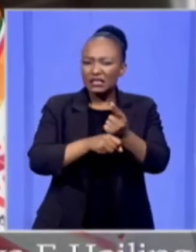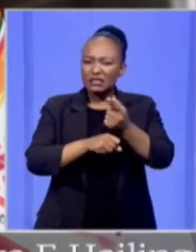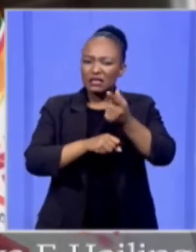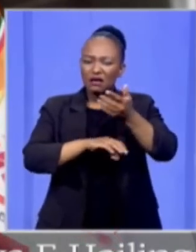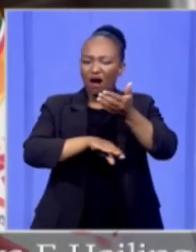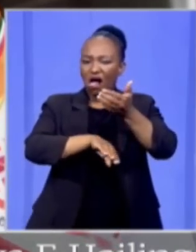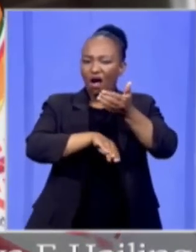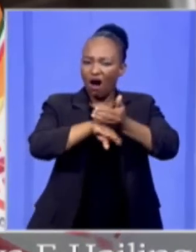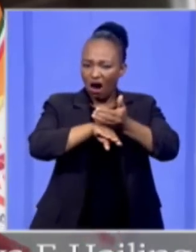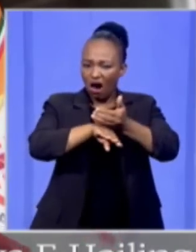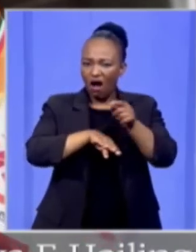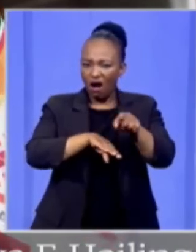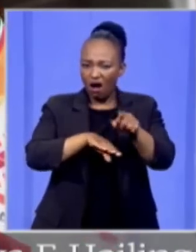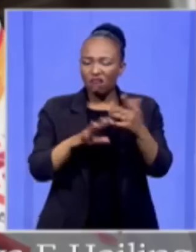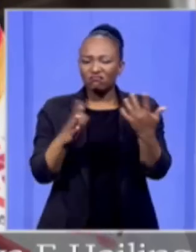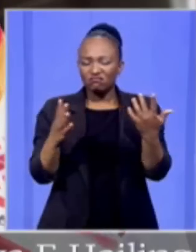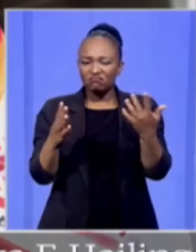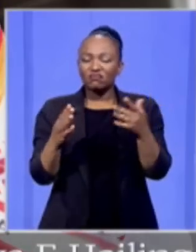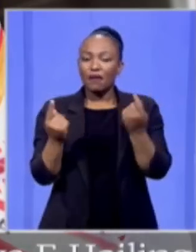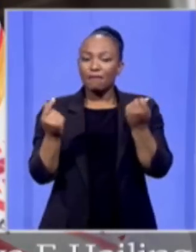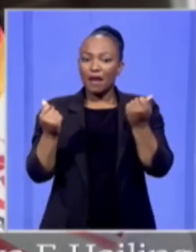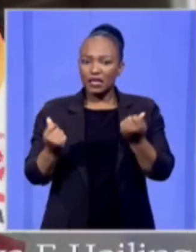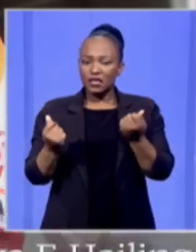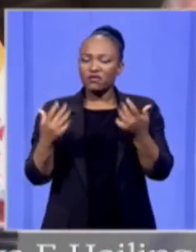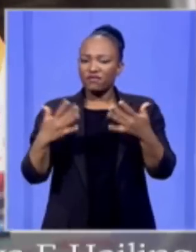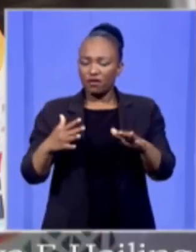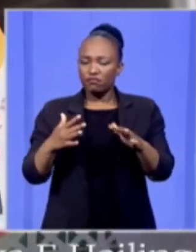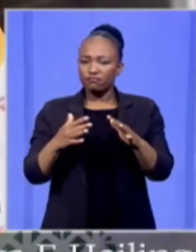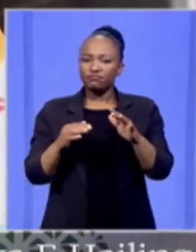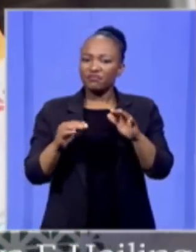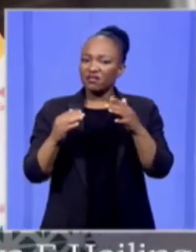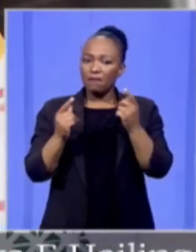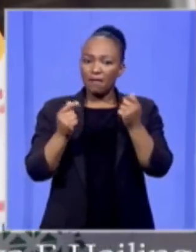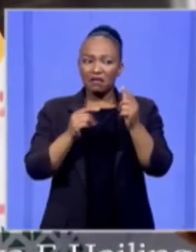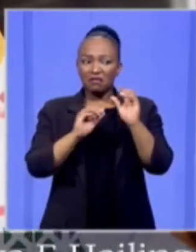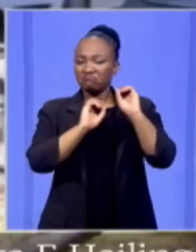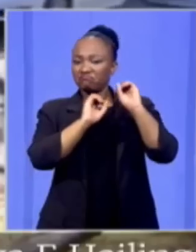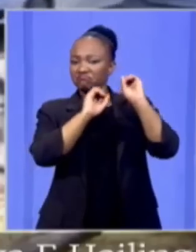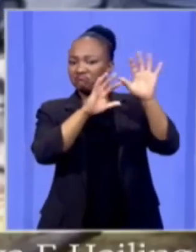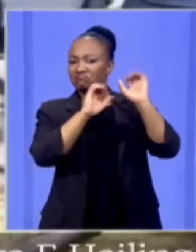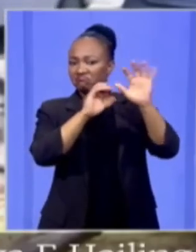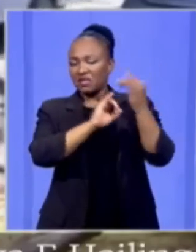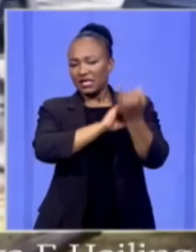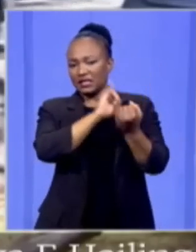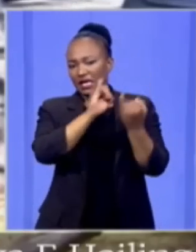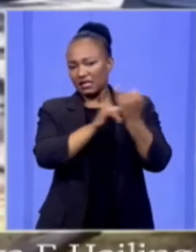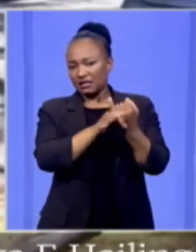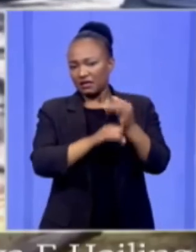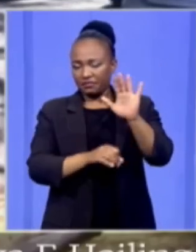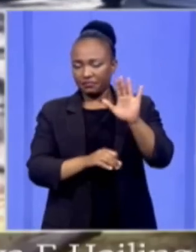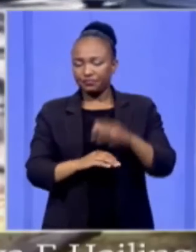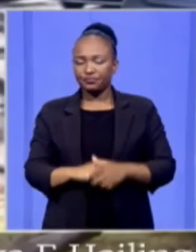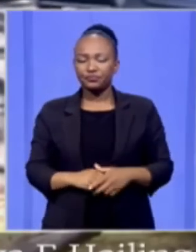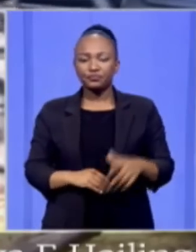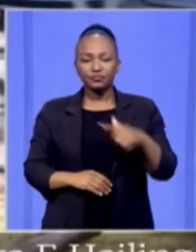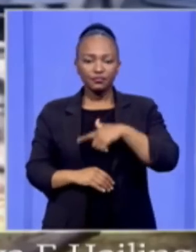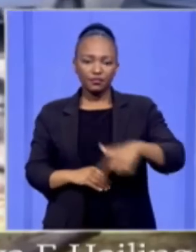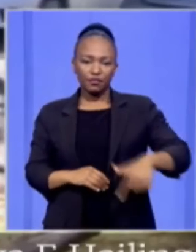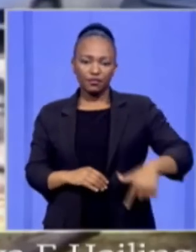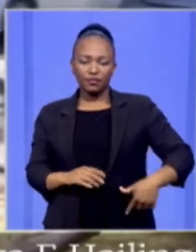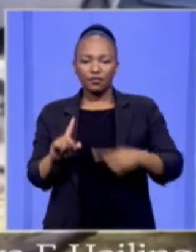irile ke madi a tswileng ka mogare ga naga ya borona a ile go mafatsheng a kwa ntle. Le fa mopresidente Cyril Ramaphosa